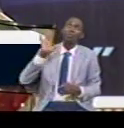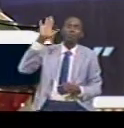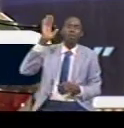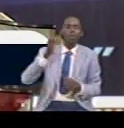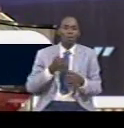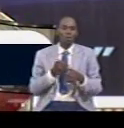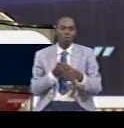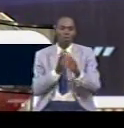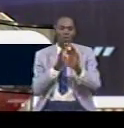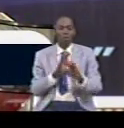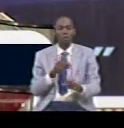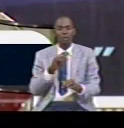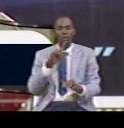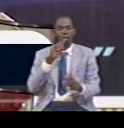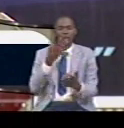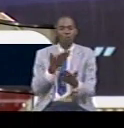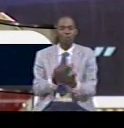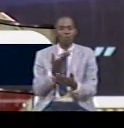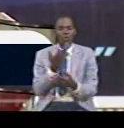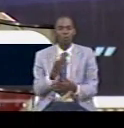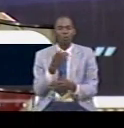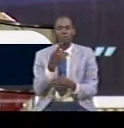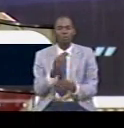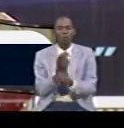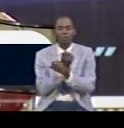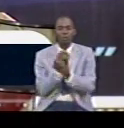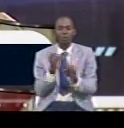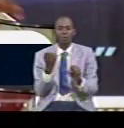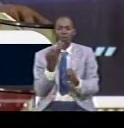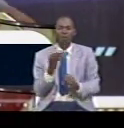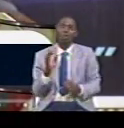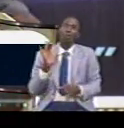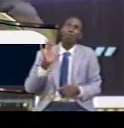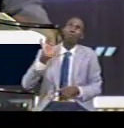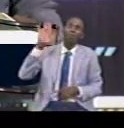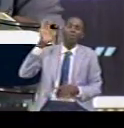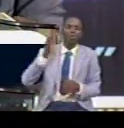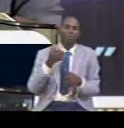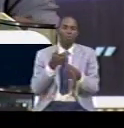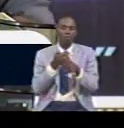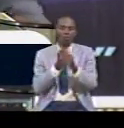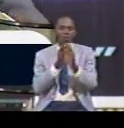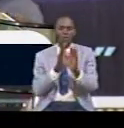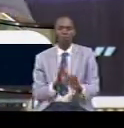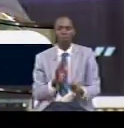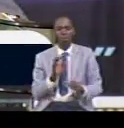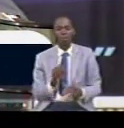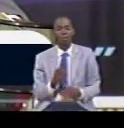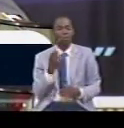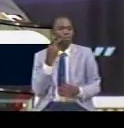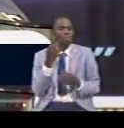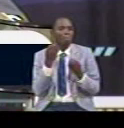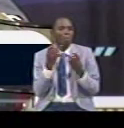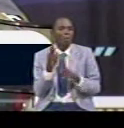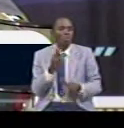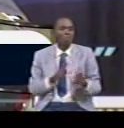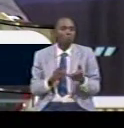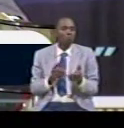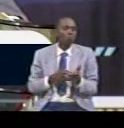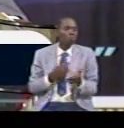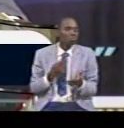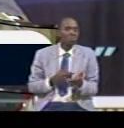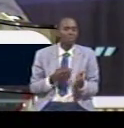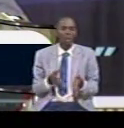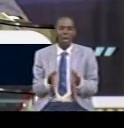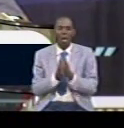proof of the salvation of his followers. There are many people that, you know, sometimes they are asking